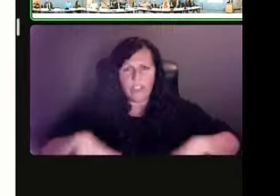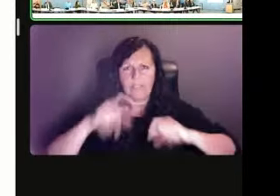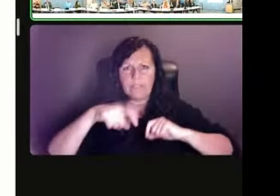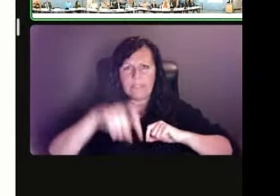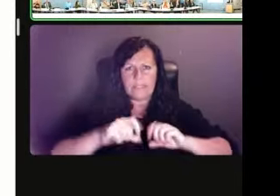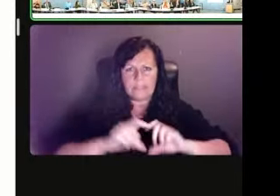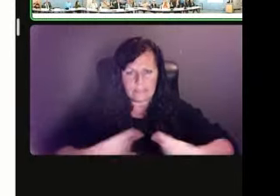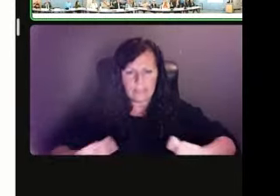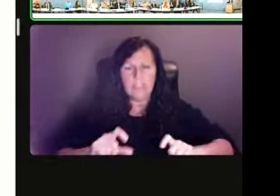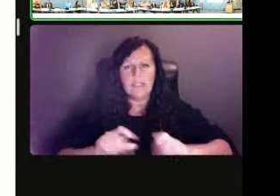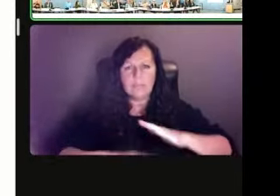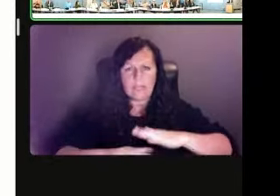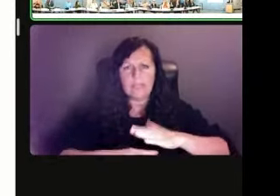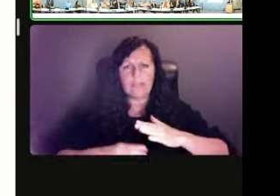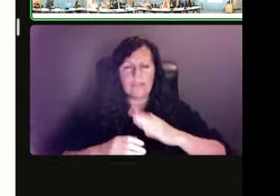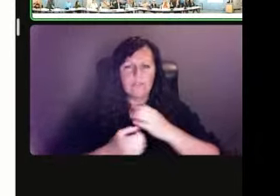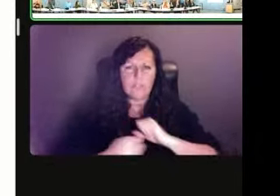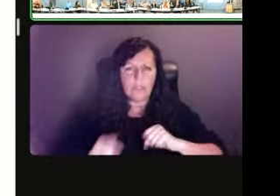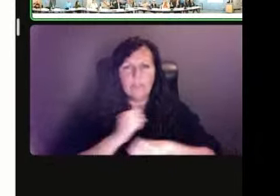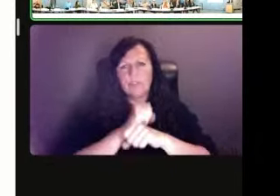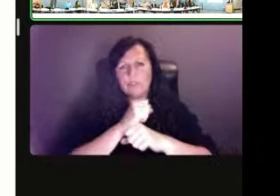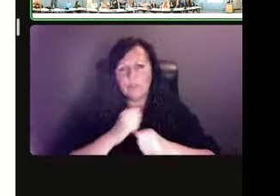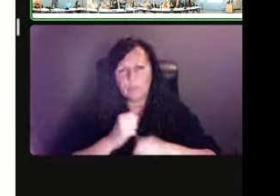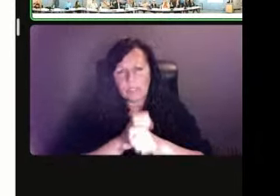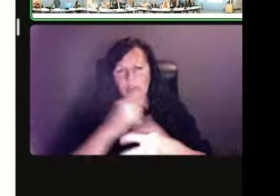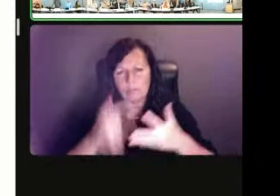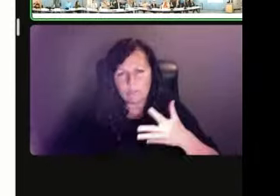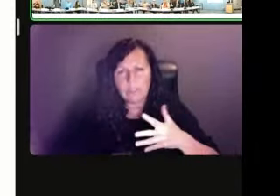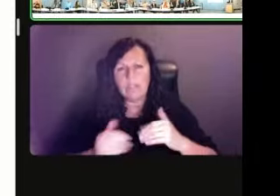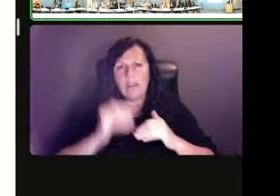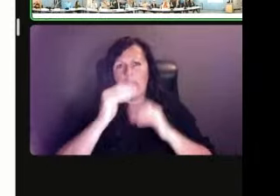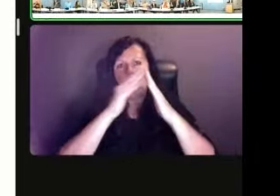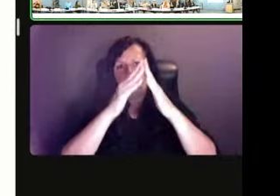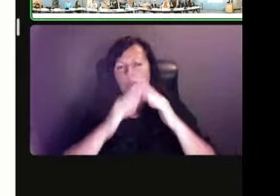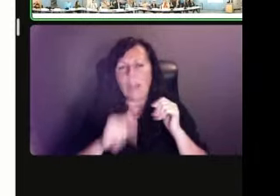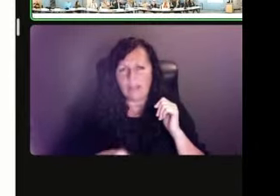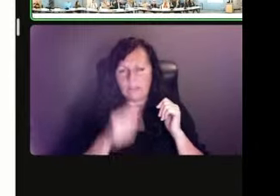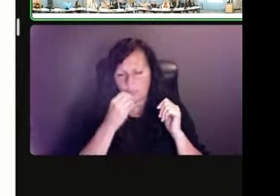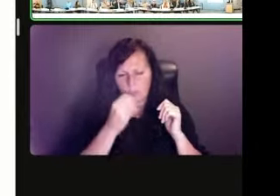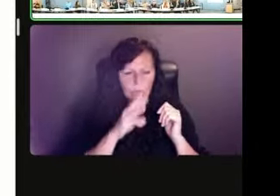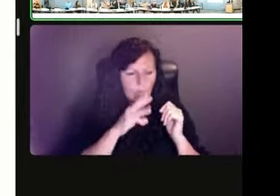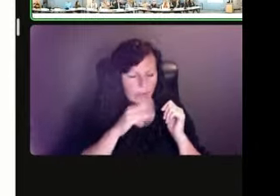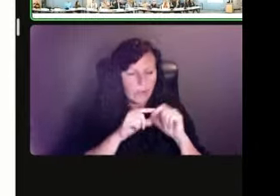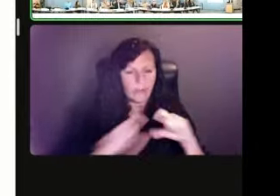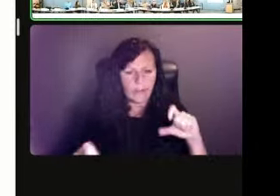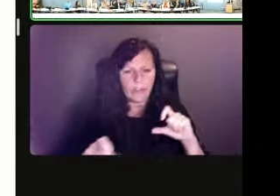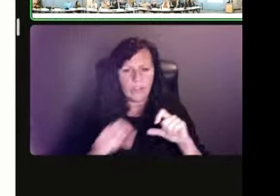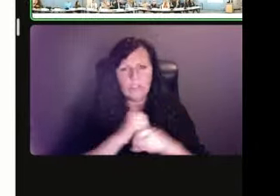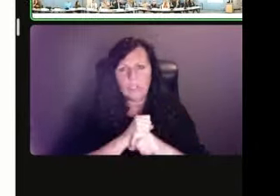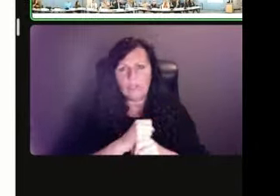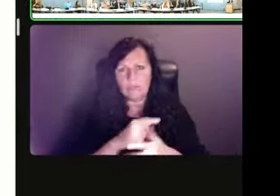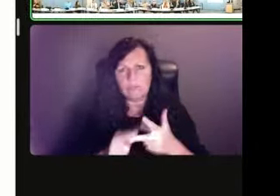that we all as humans, we need food and water and shelter.